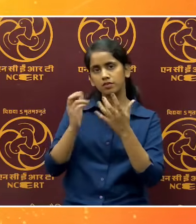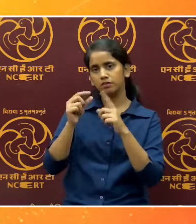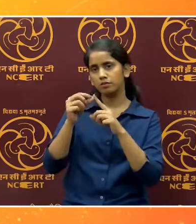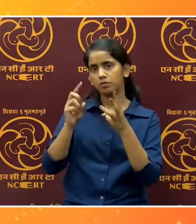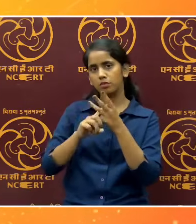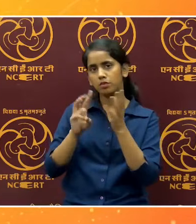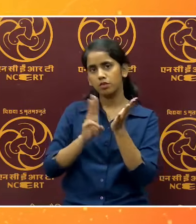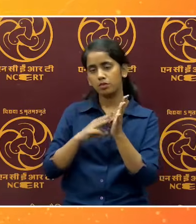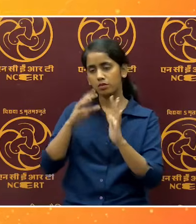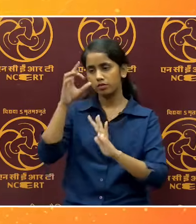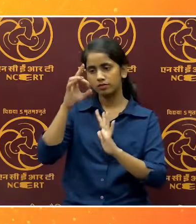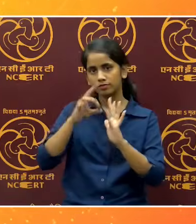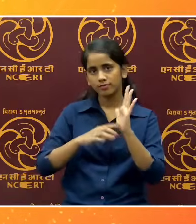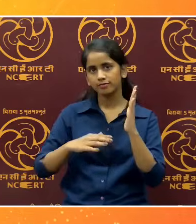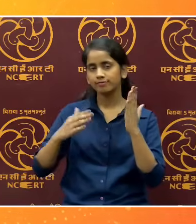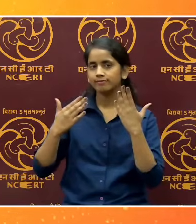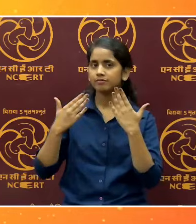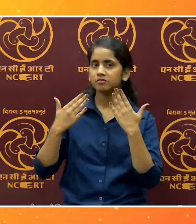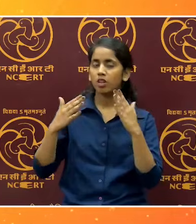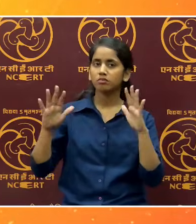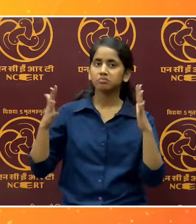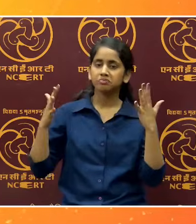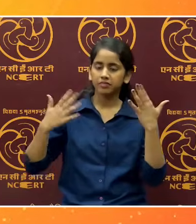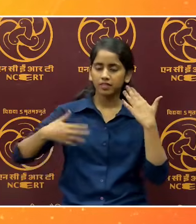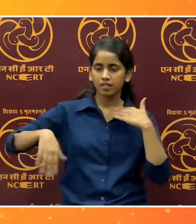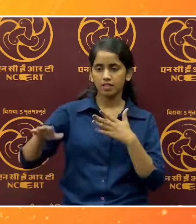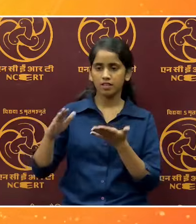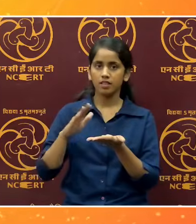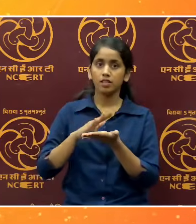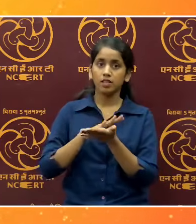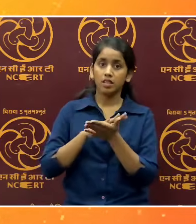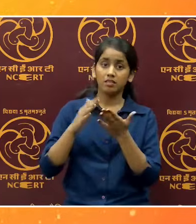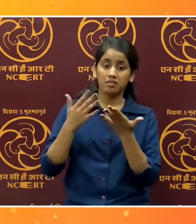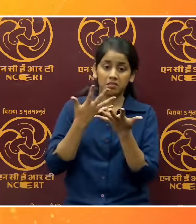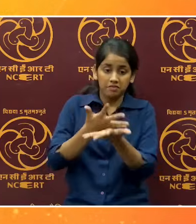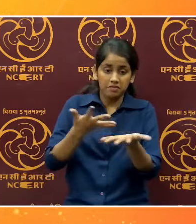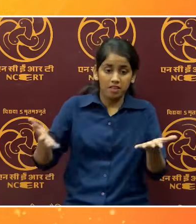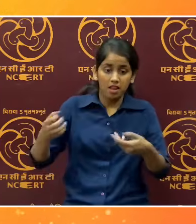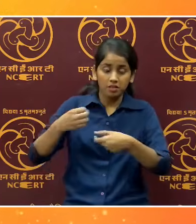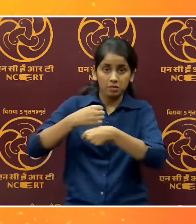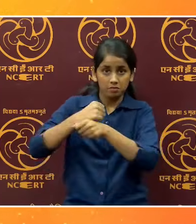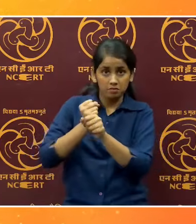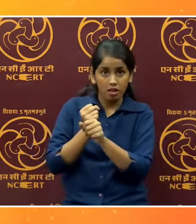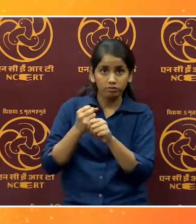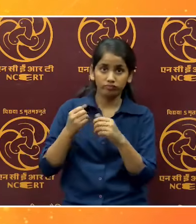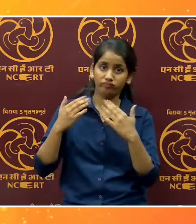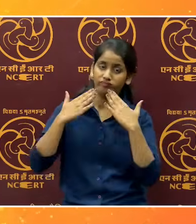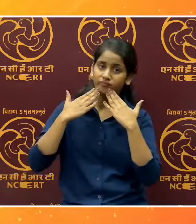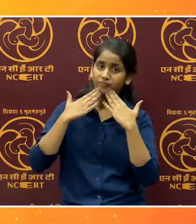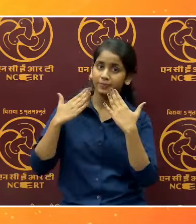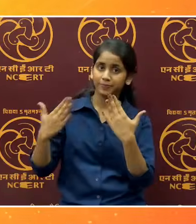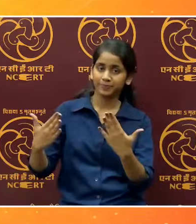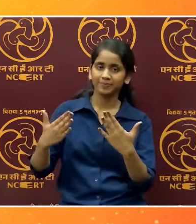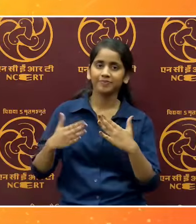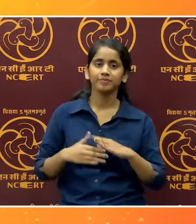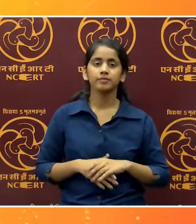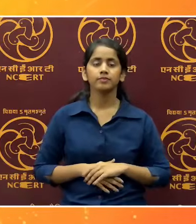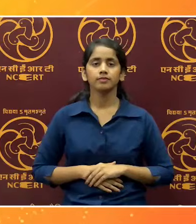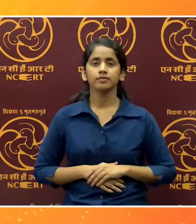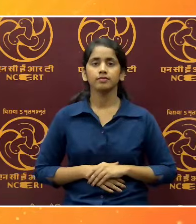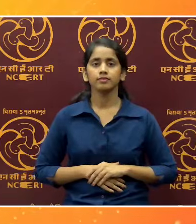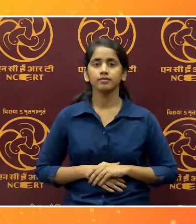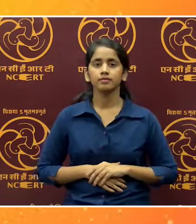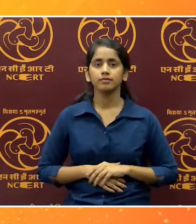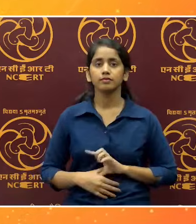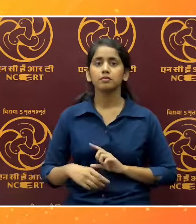in such detail with wonderfully made the material that you just did. Thank you so much. Thank you so much.